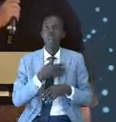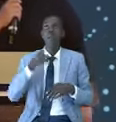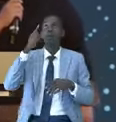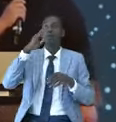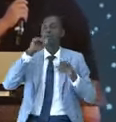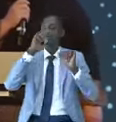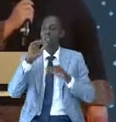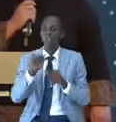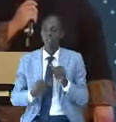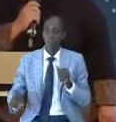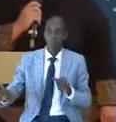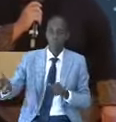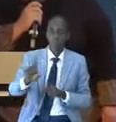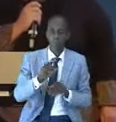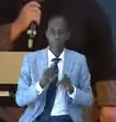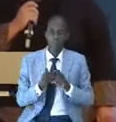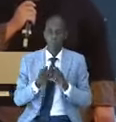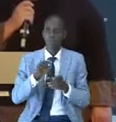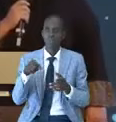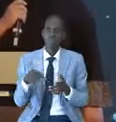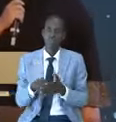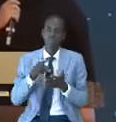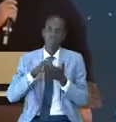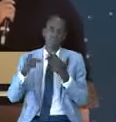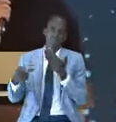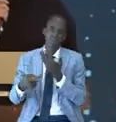each of you during this conference.